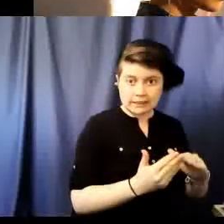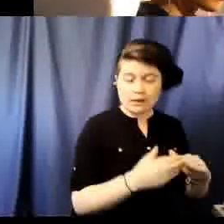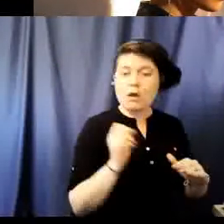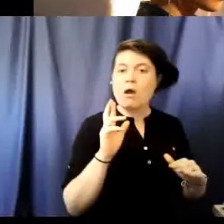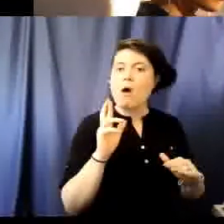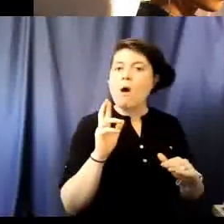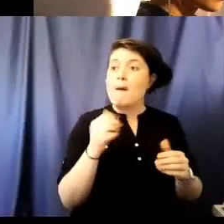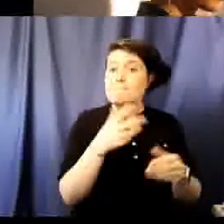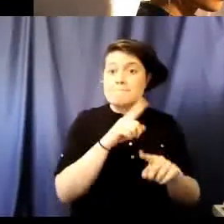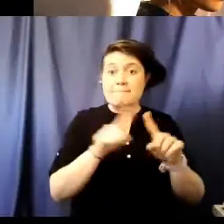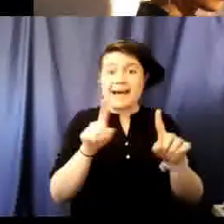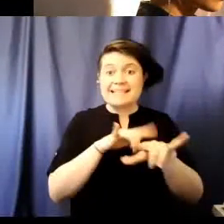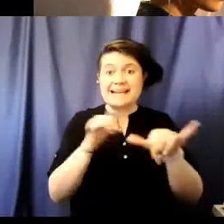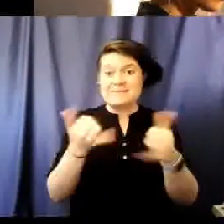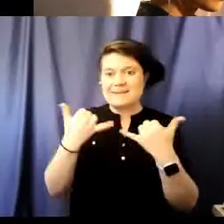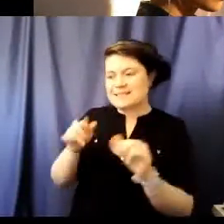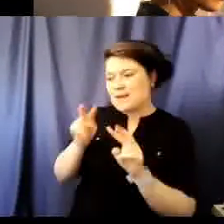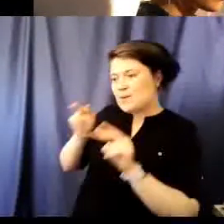niece and nephew.